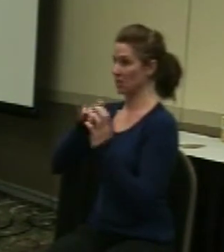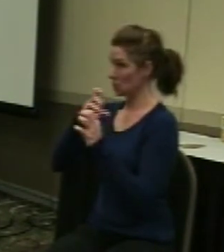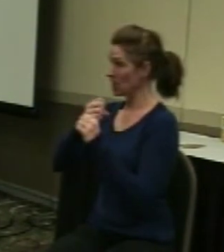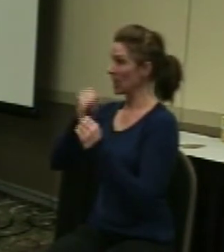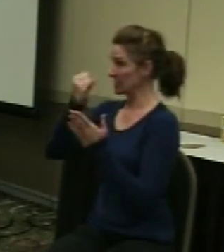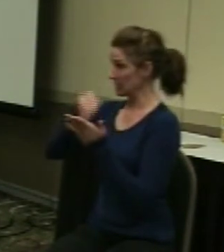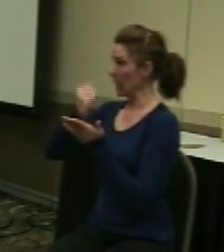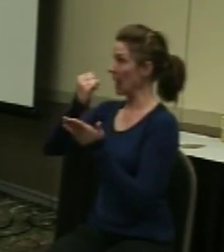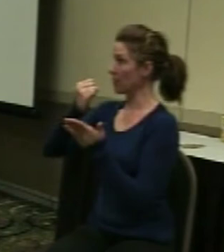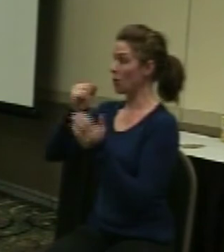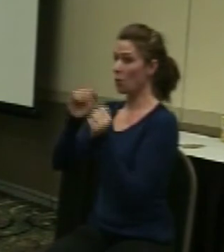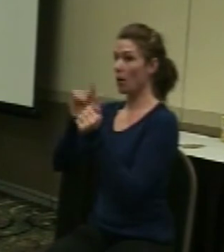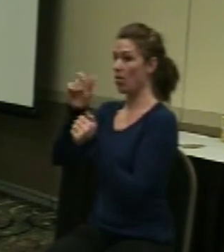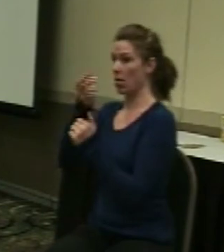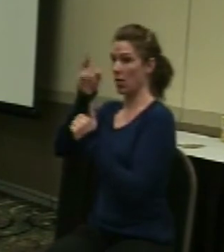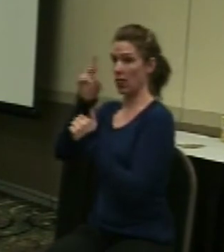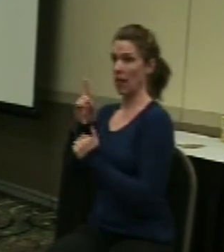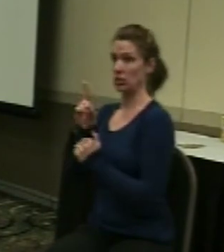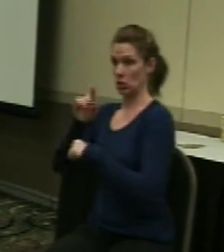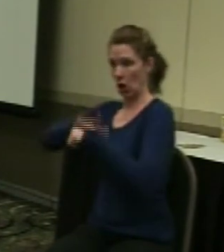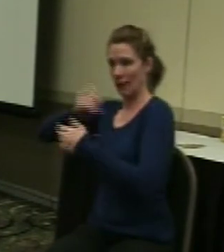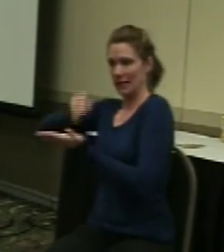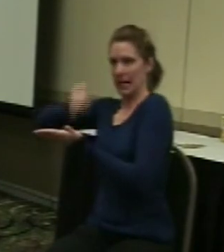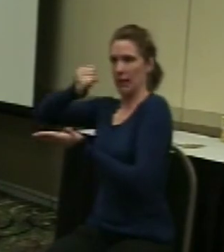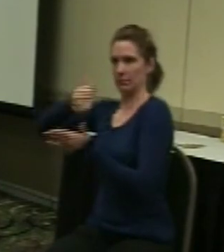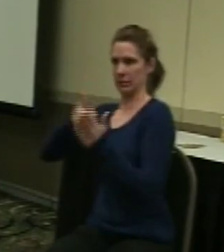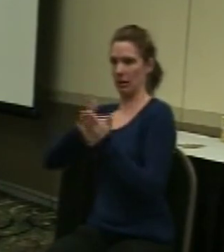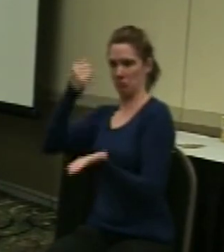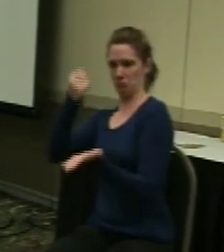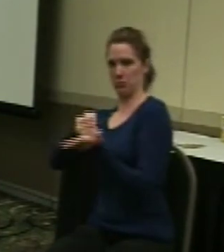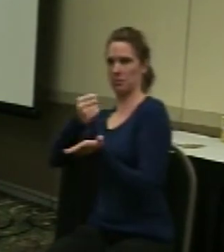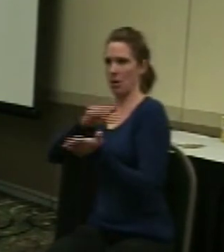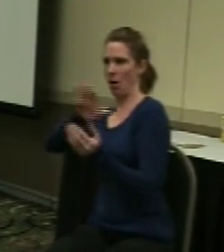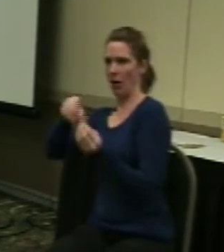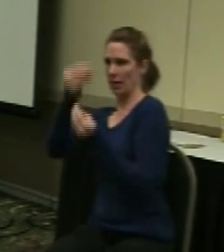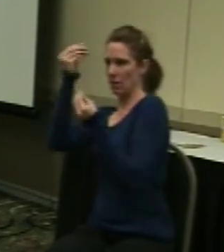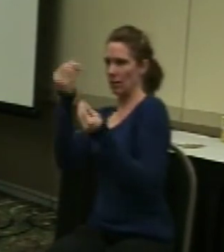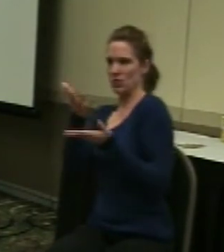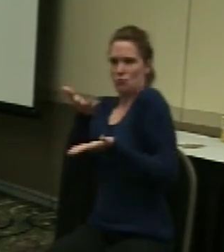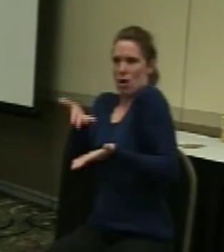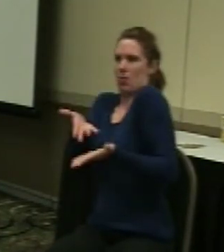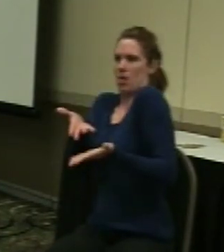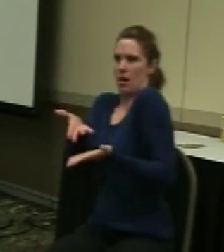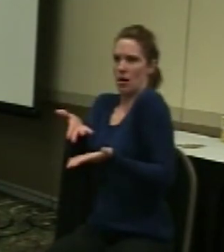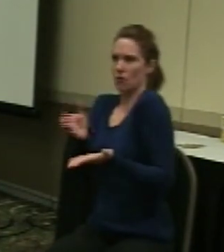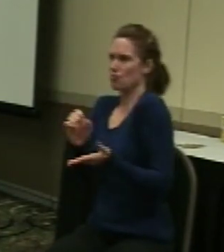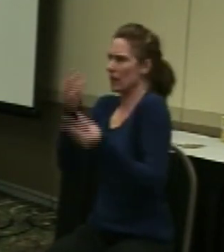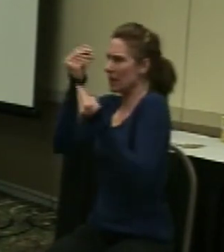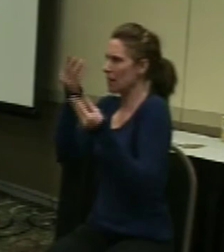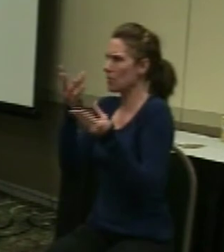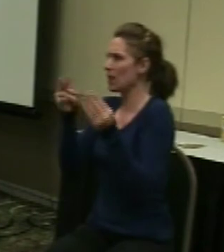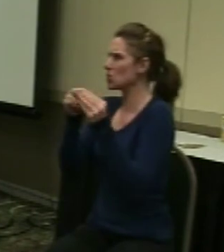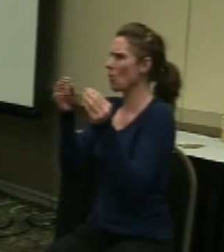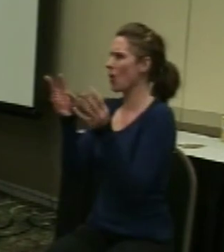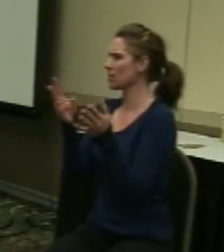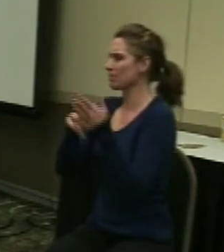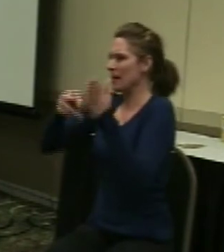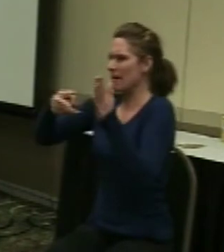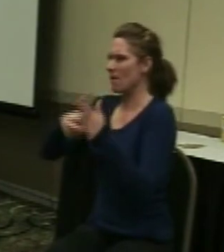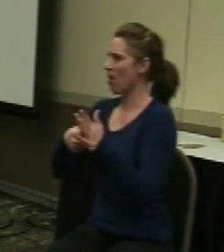stamp with a legend made on your stamp, it would make your information so much more meaningful. You know, like a